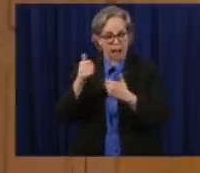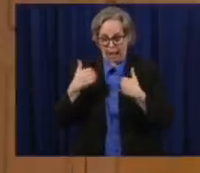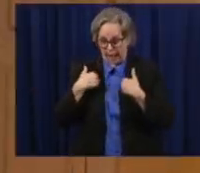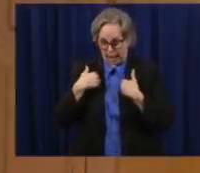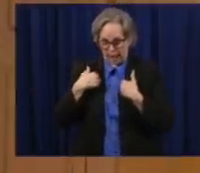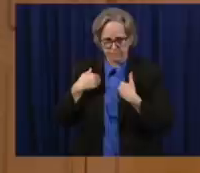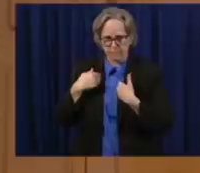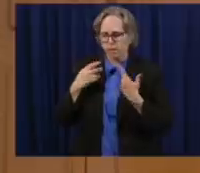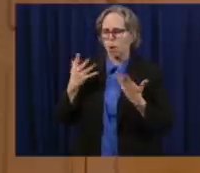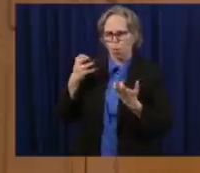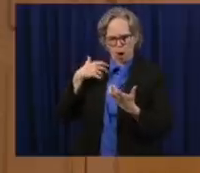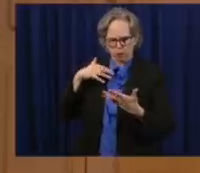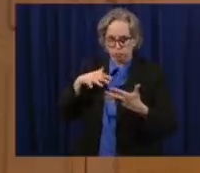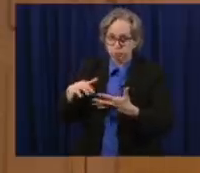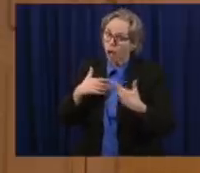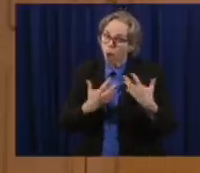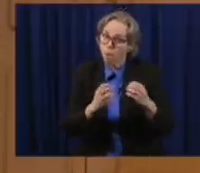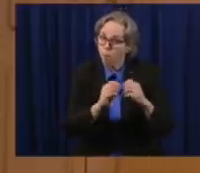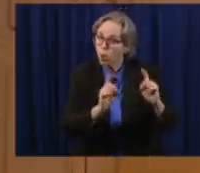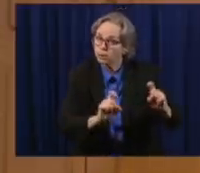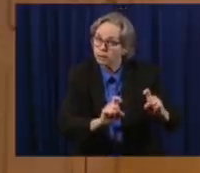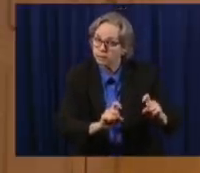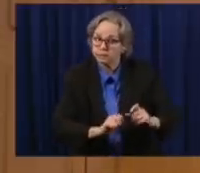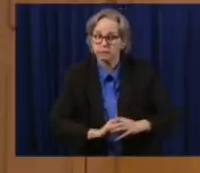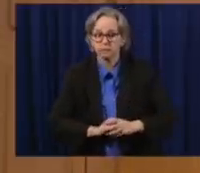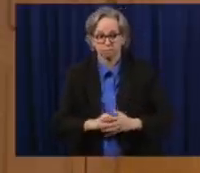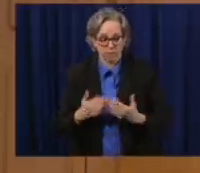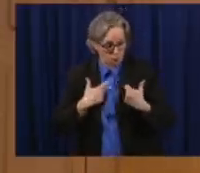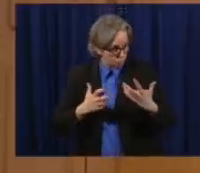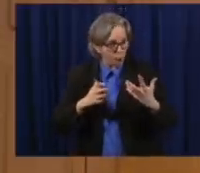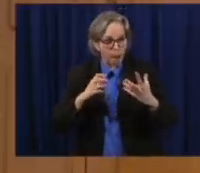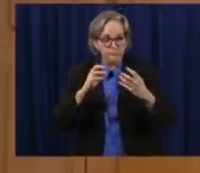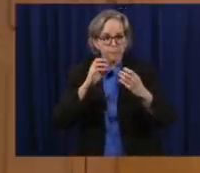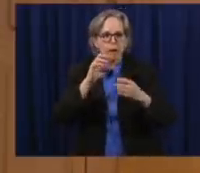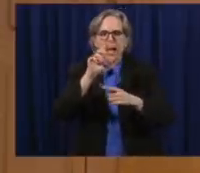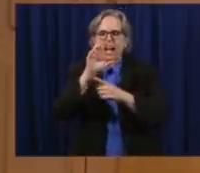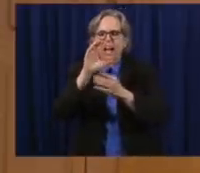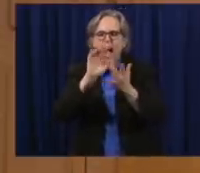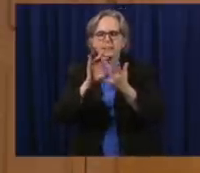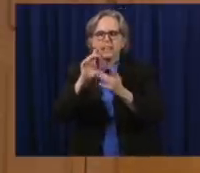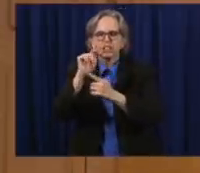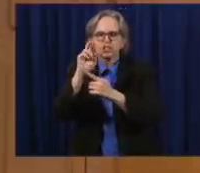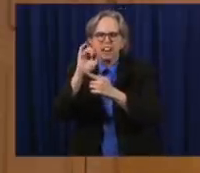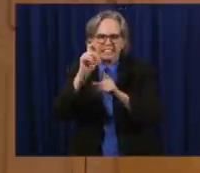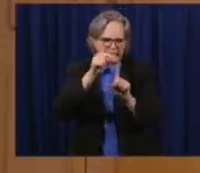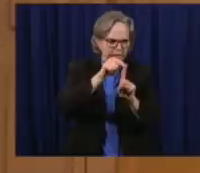on a workforce for ultimate contact tracing, and we're building all of that as we get it.